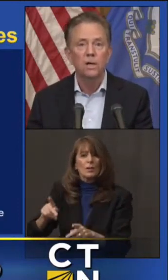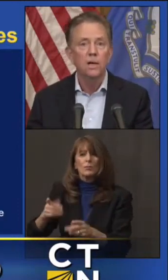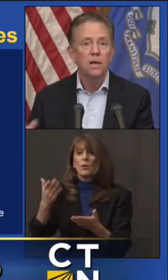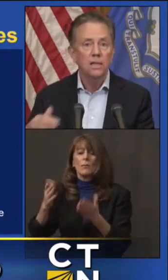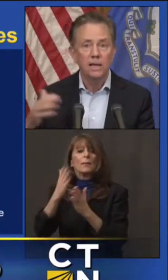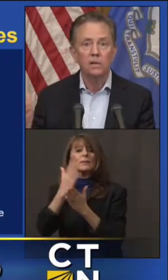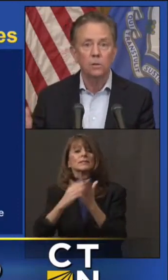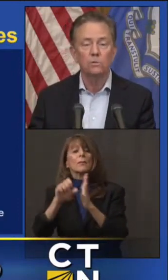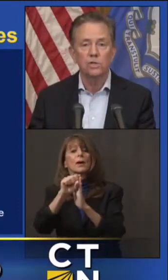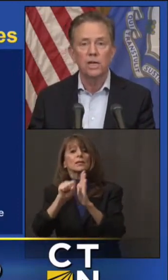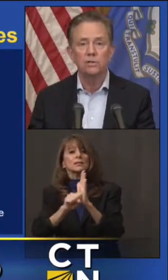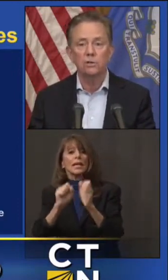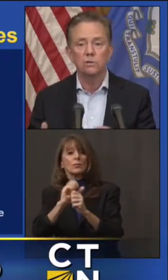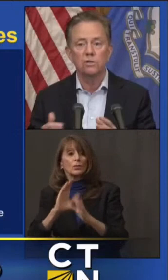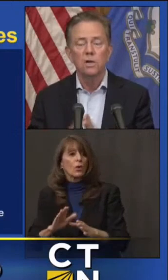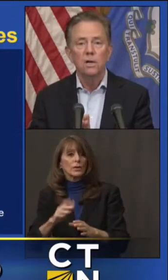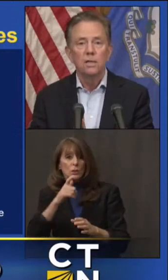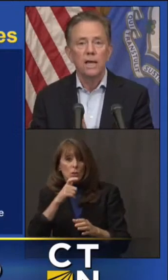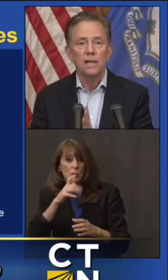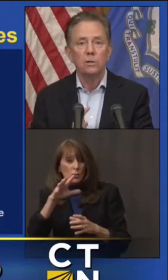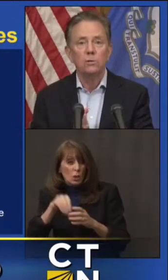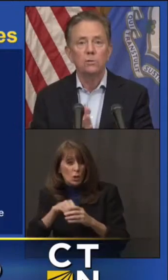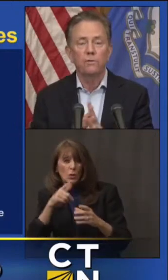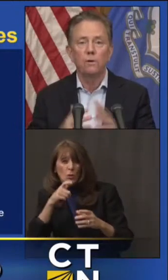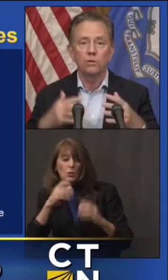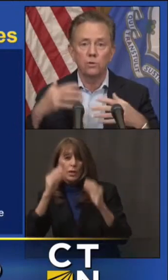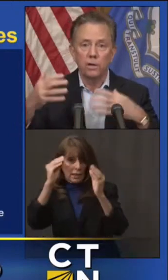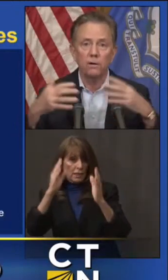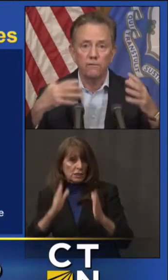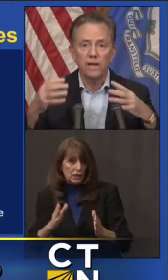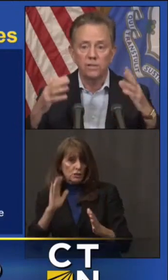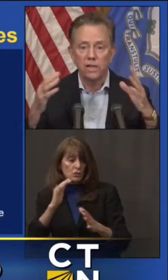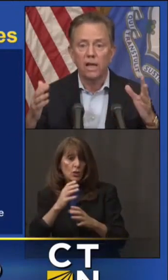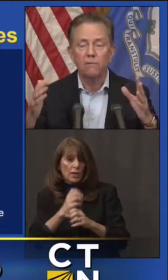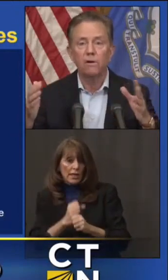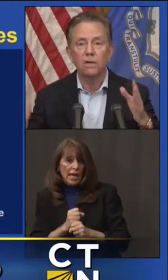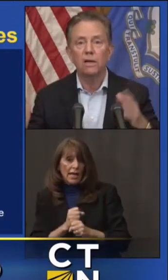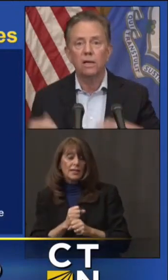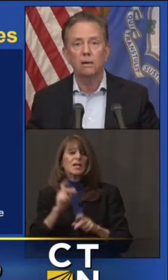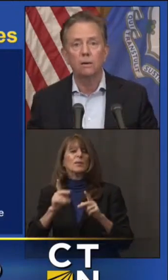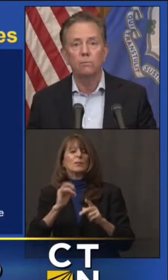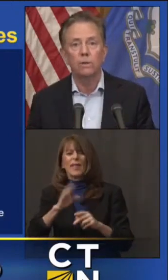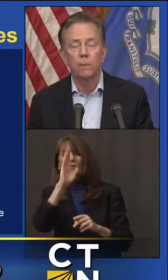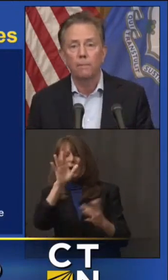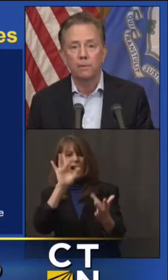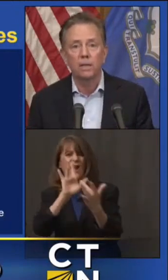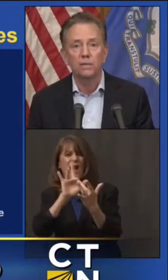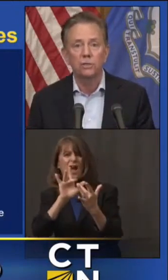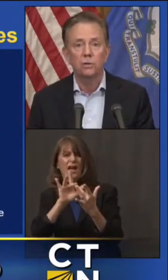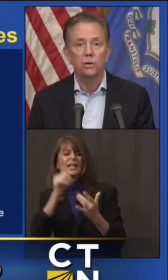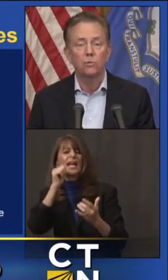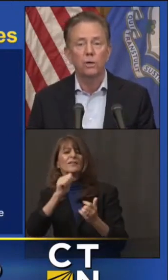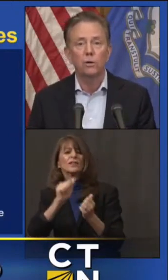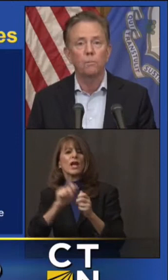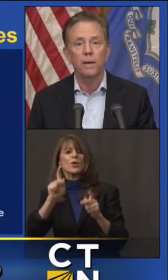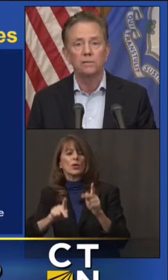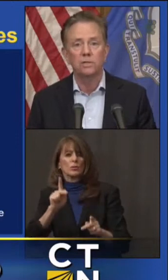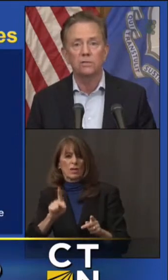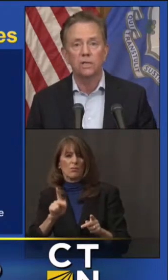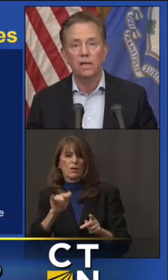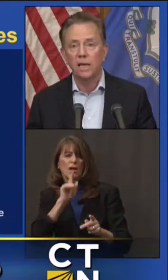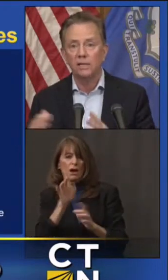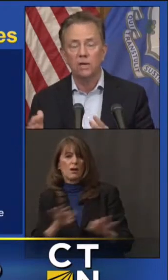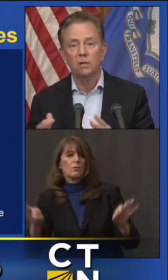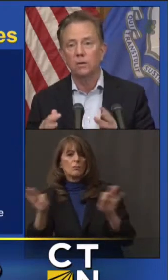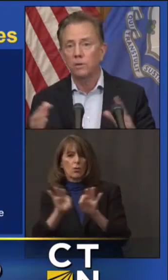employees. That includes teachers. That includes folks who are interfacing every day with the population on a critical basis.